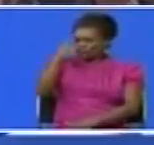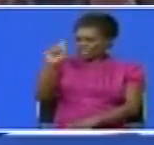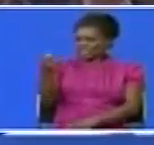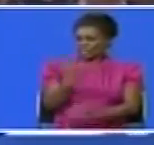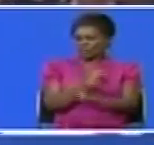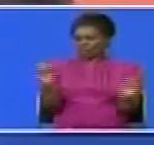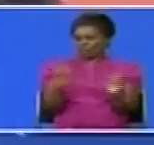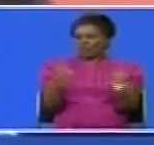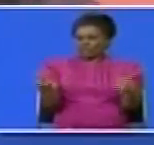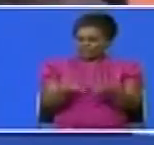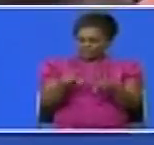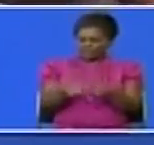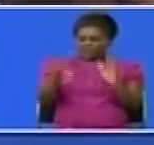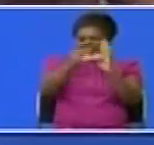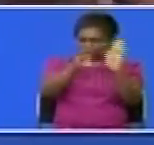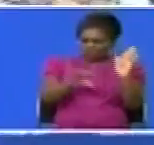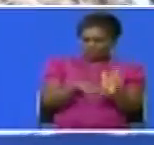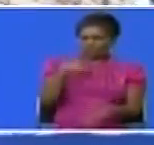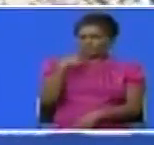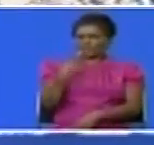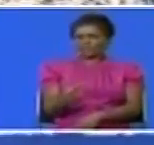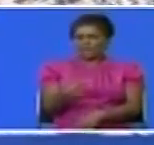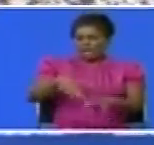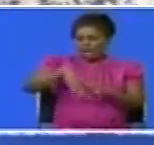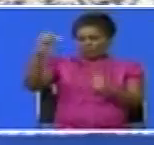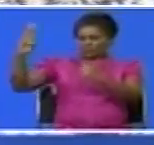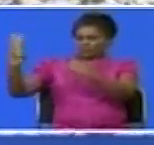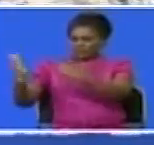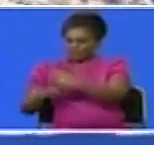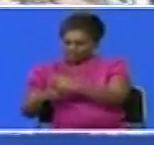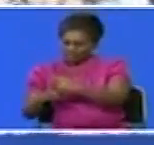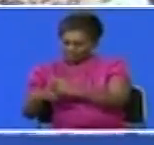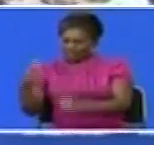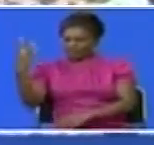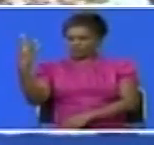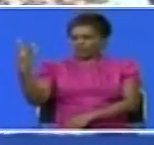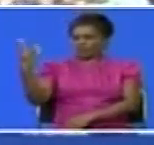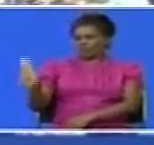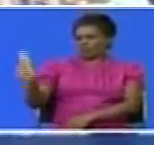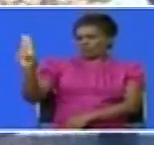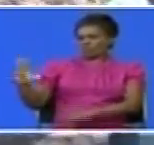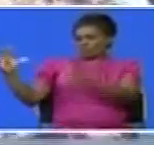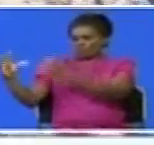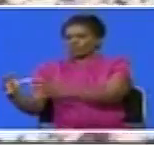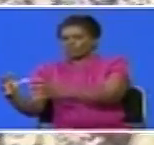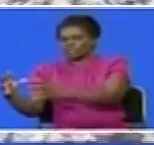Kenya as is demanded under the supreme law. Kati ya watu saba, ine kutoka kwa jamii ya